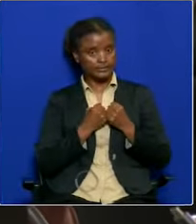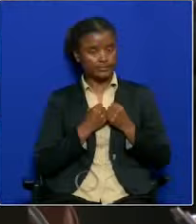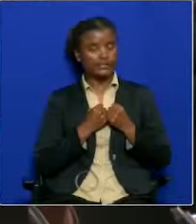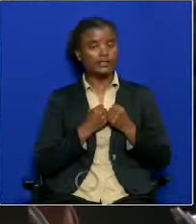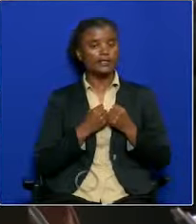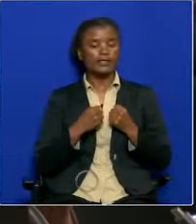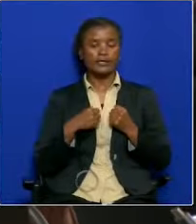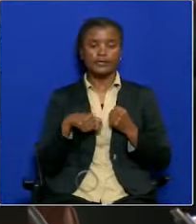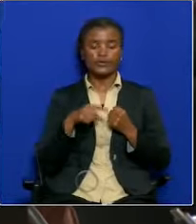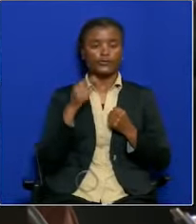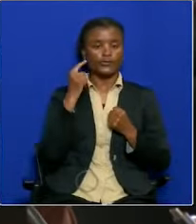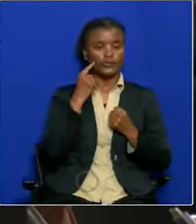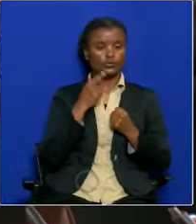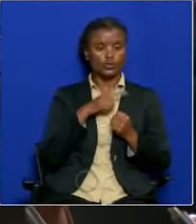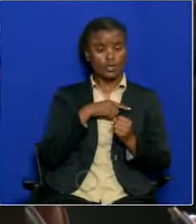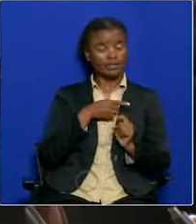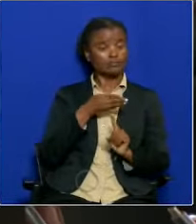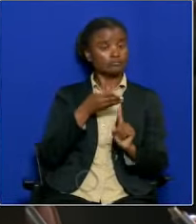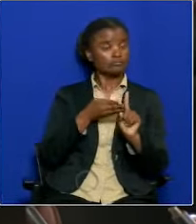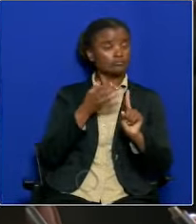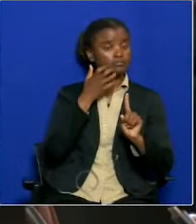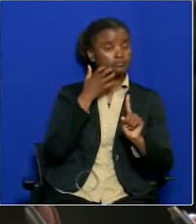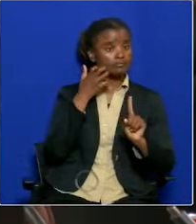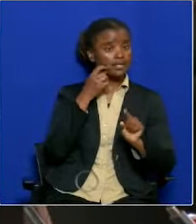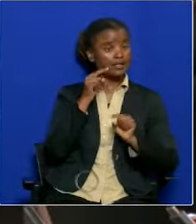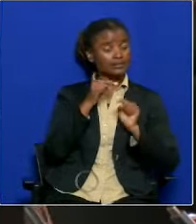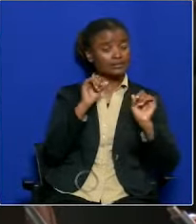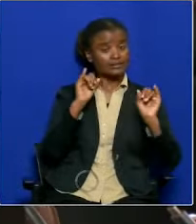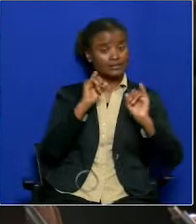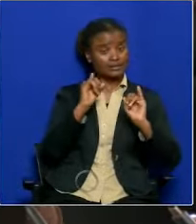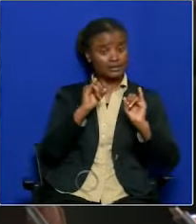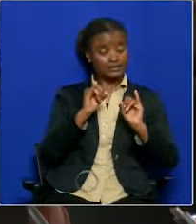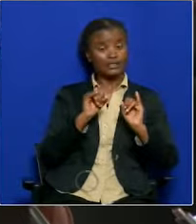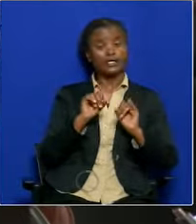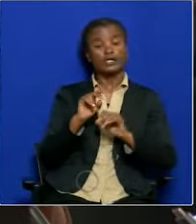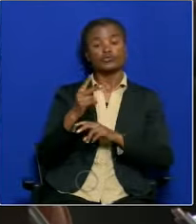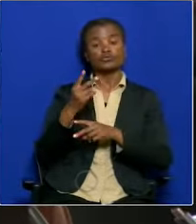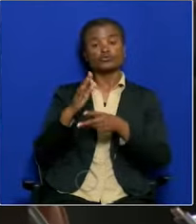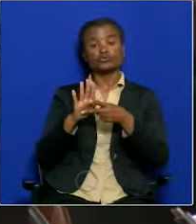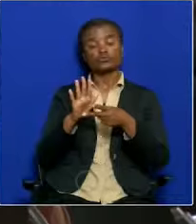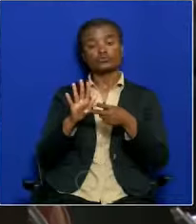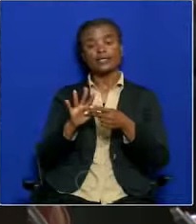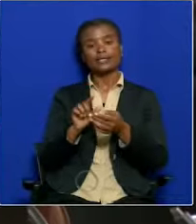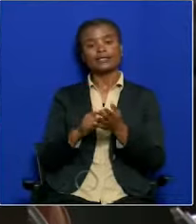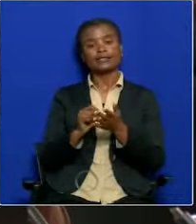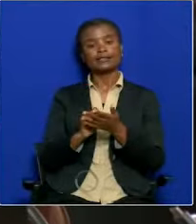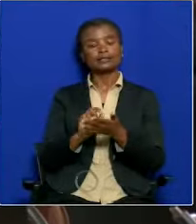serious allegations. Two, on the 18th, you also find out that he's a SAPS contractor.